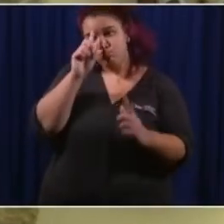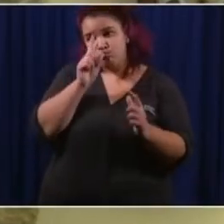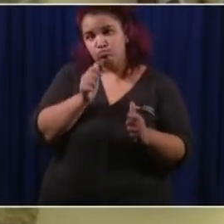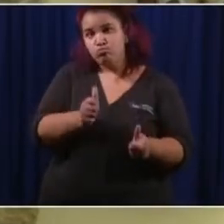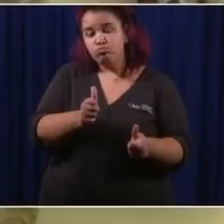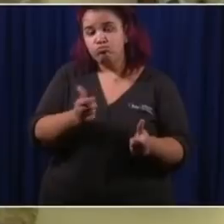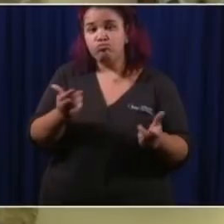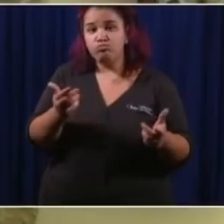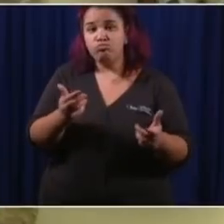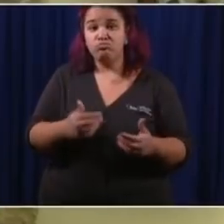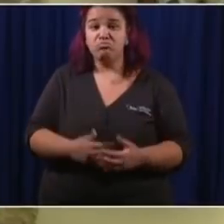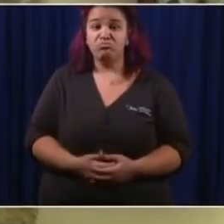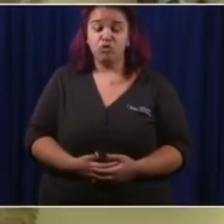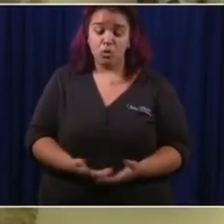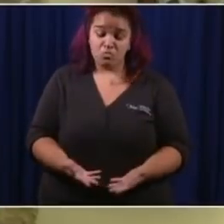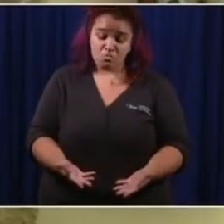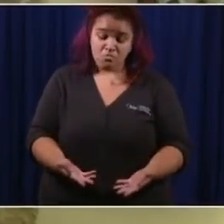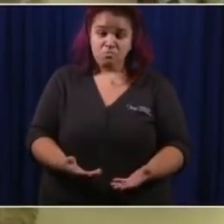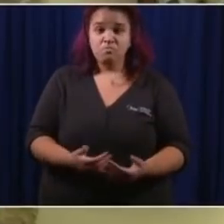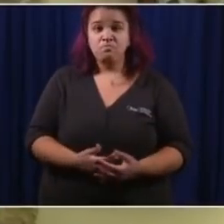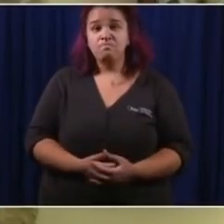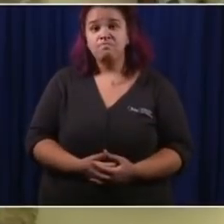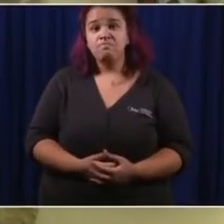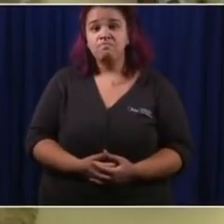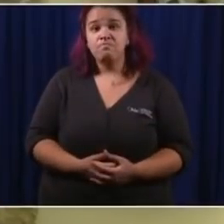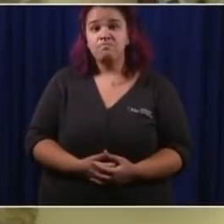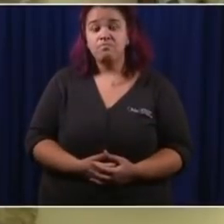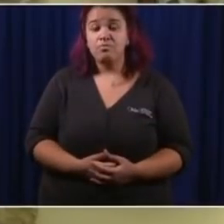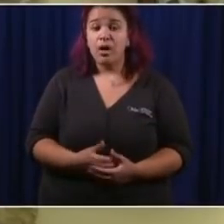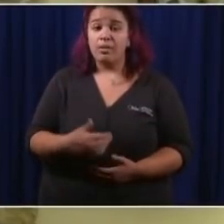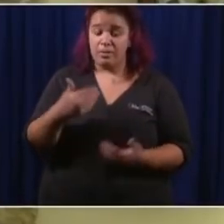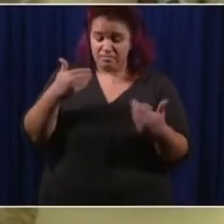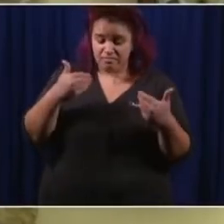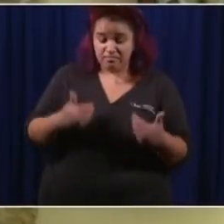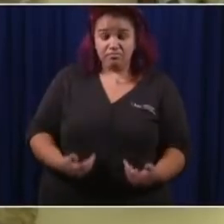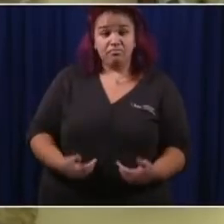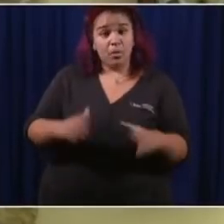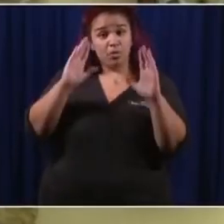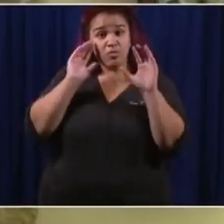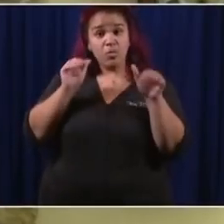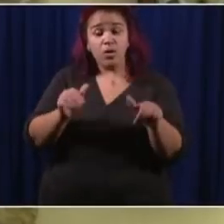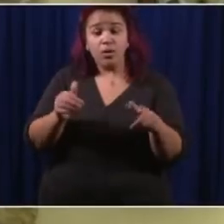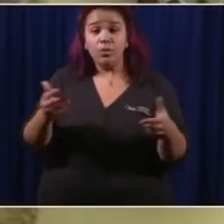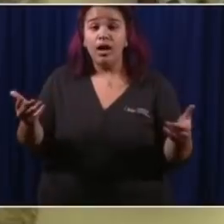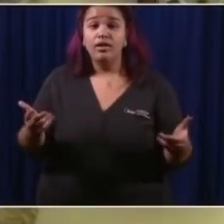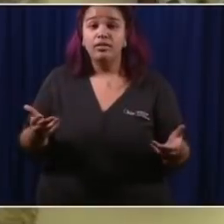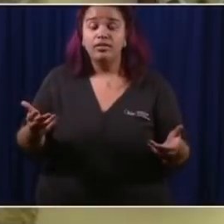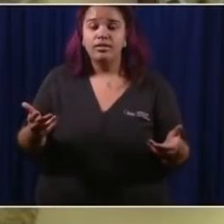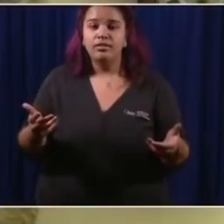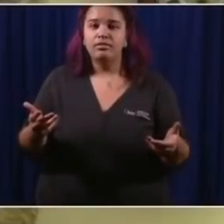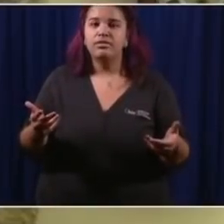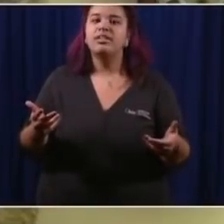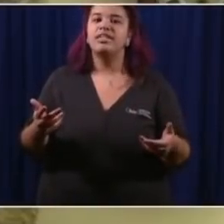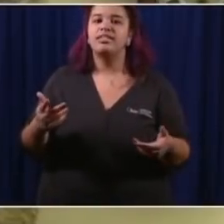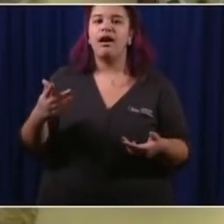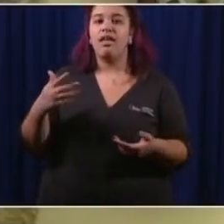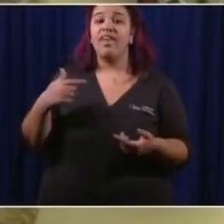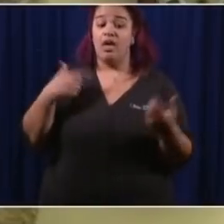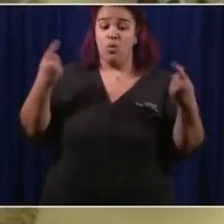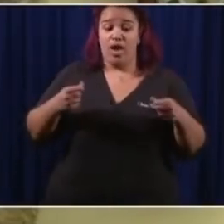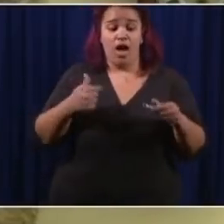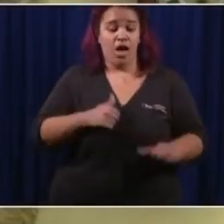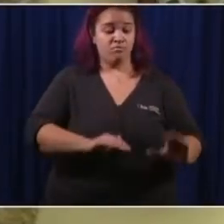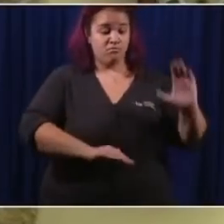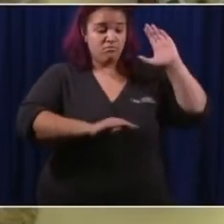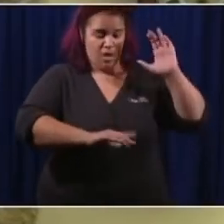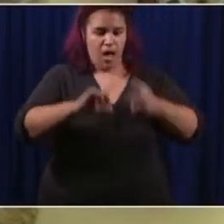would just say to them, have at it. But my focus is to do what I'm sworn to do, and that is to protect the people of